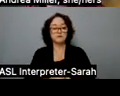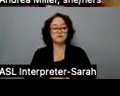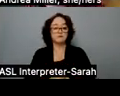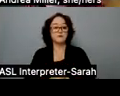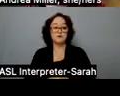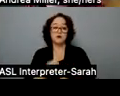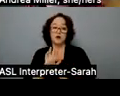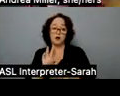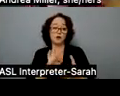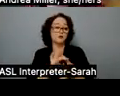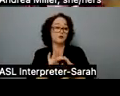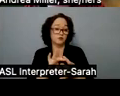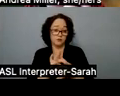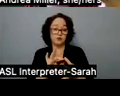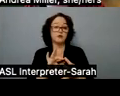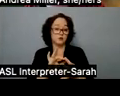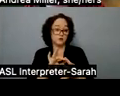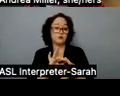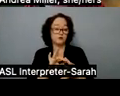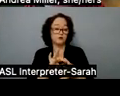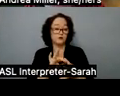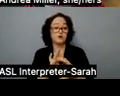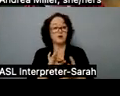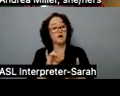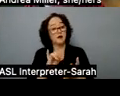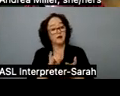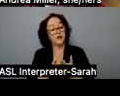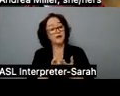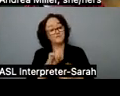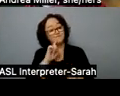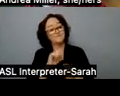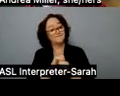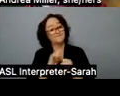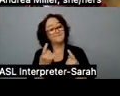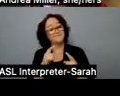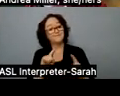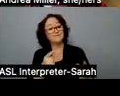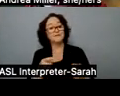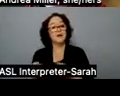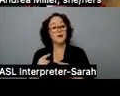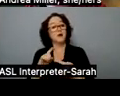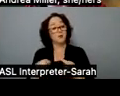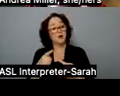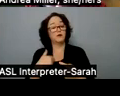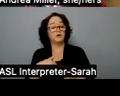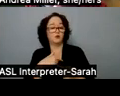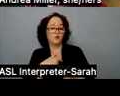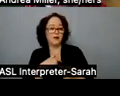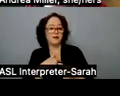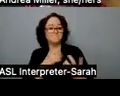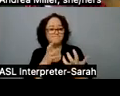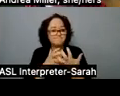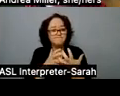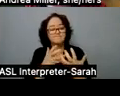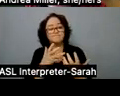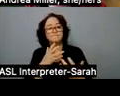like that, they happen when we meaningfully invest in people and help them achieve the goals that they have for themselves and